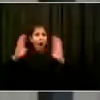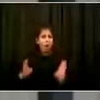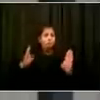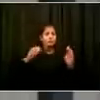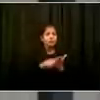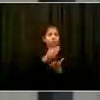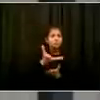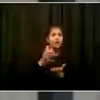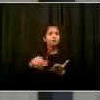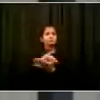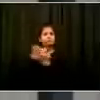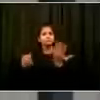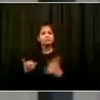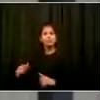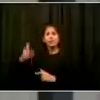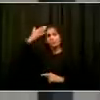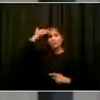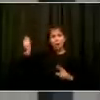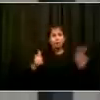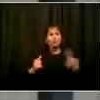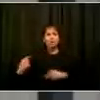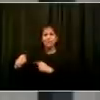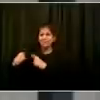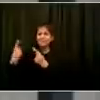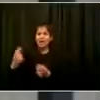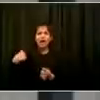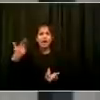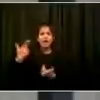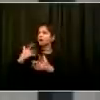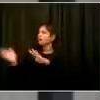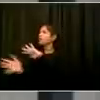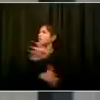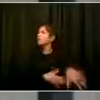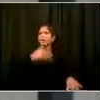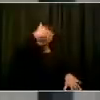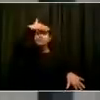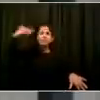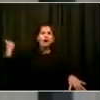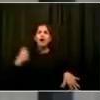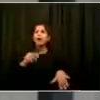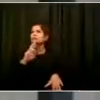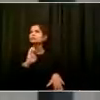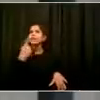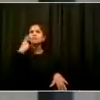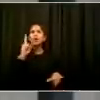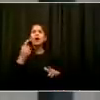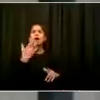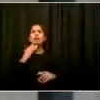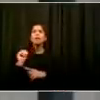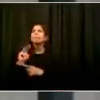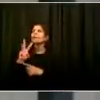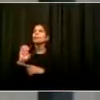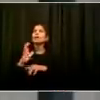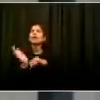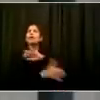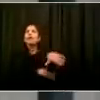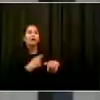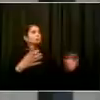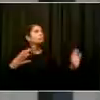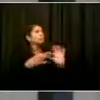that time, I had no money, I had no relationships, I had very limited